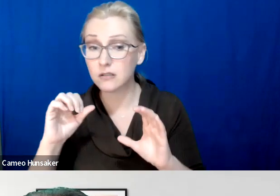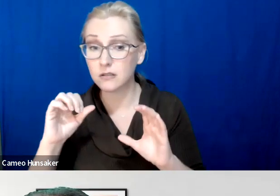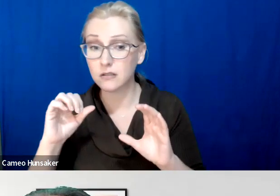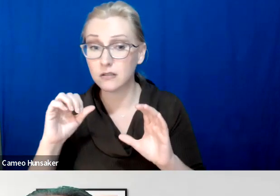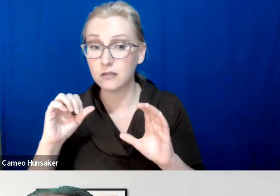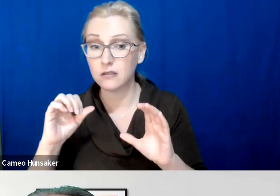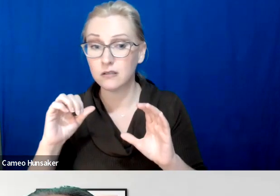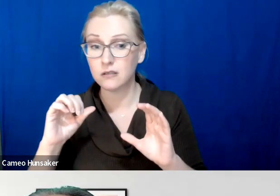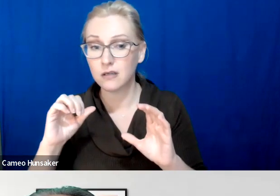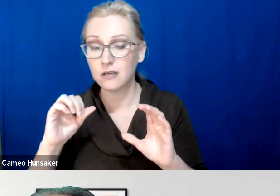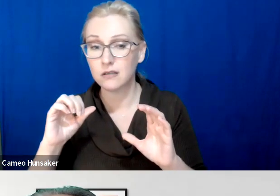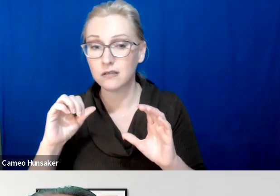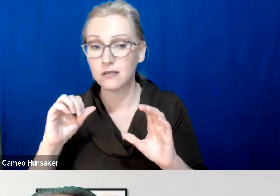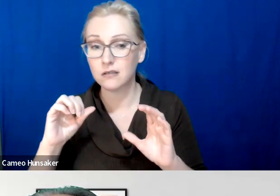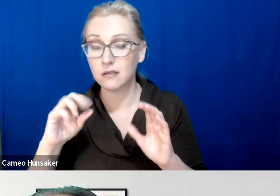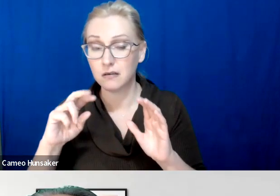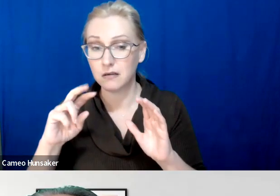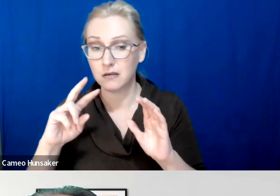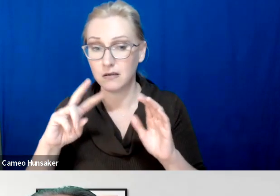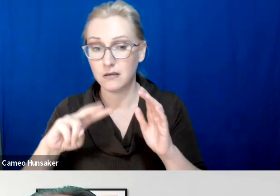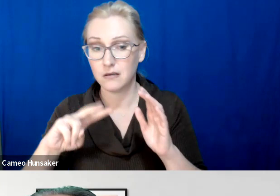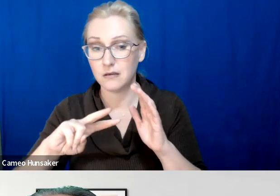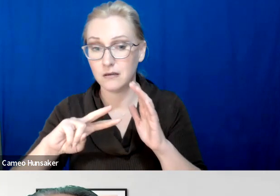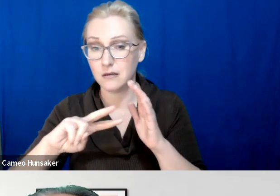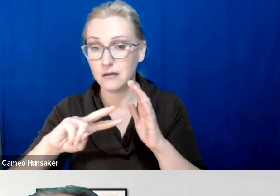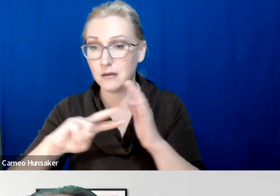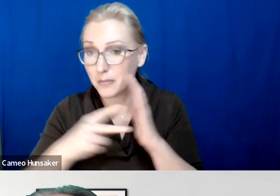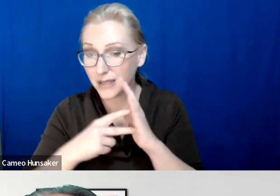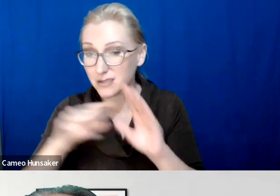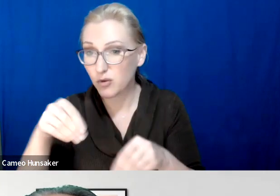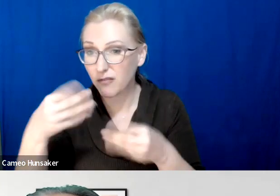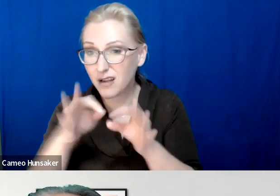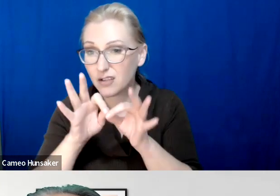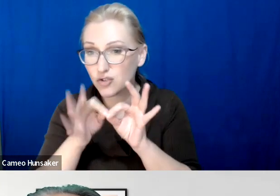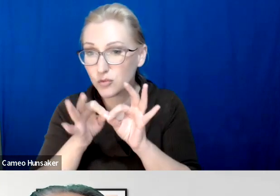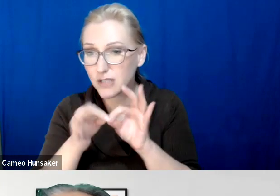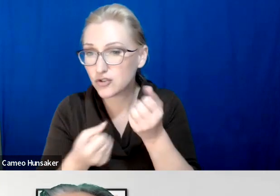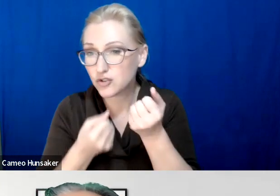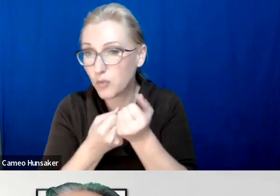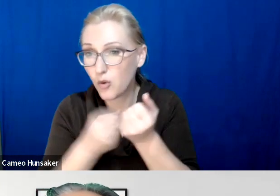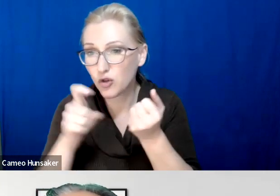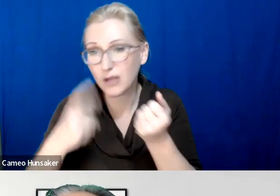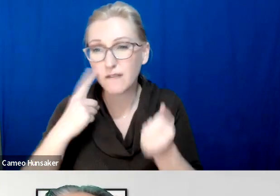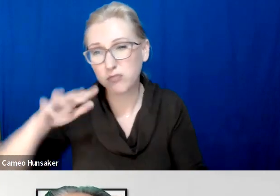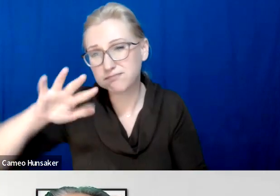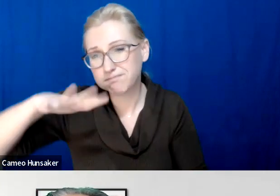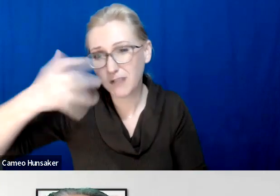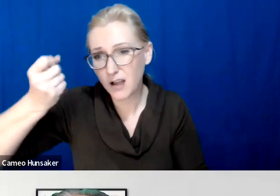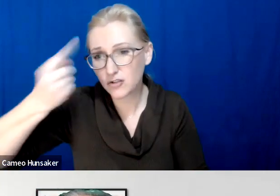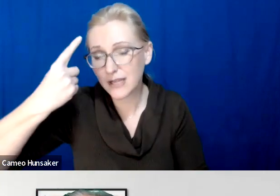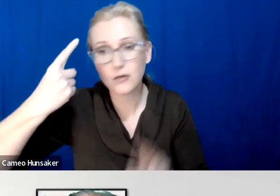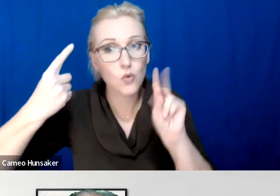being given the support or the interpretation you need to sort of understand, but it's being given what you